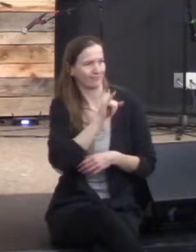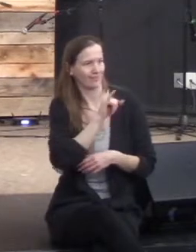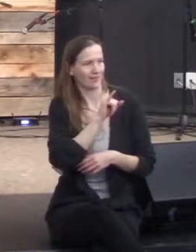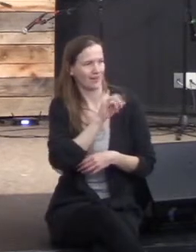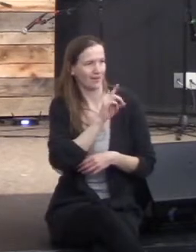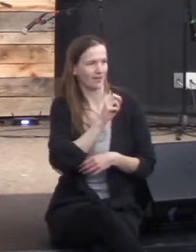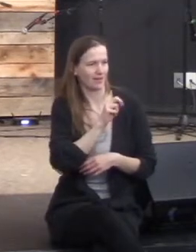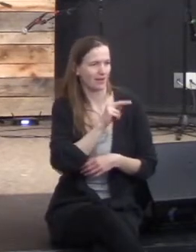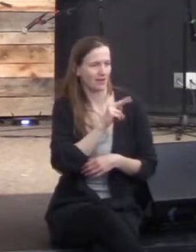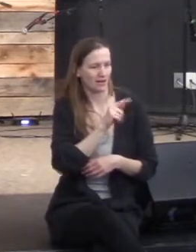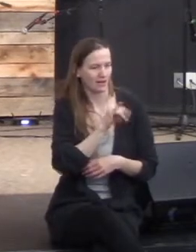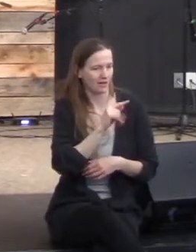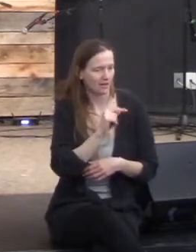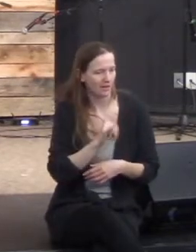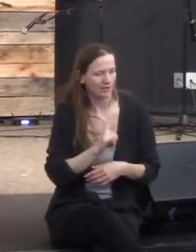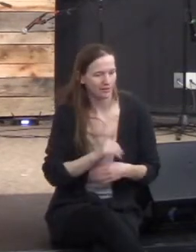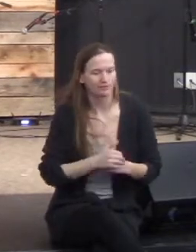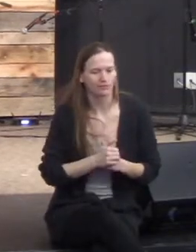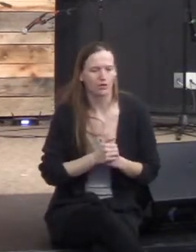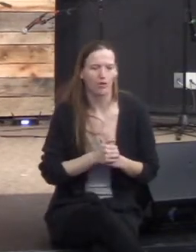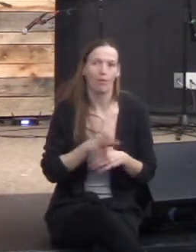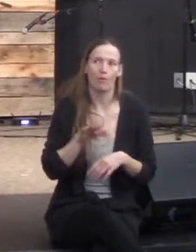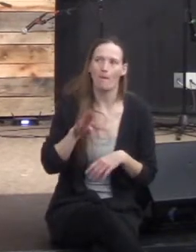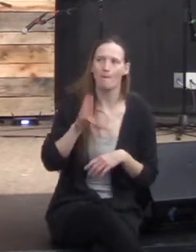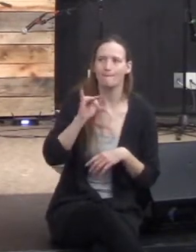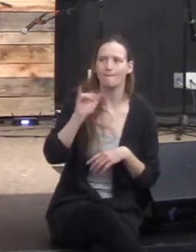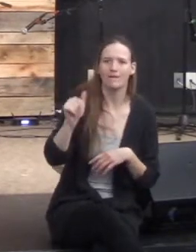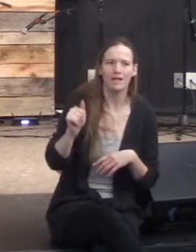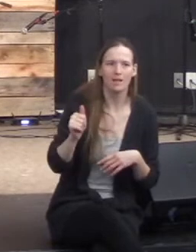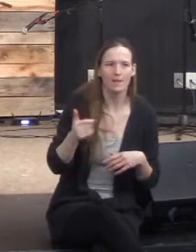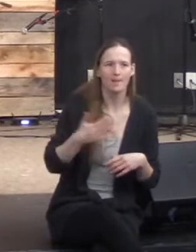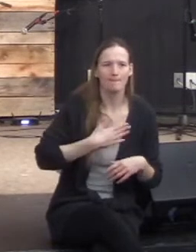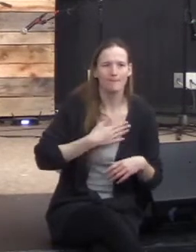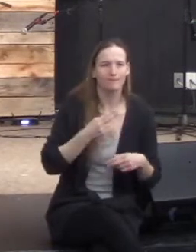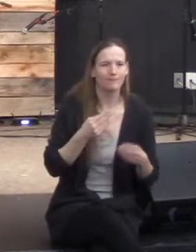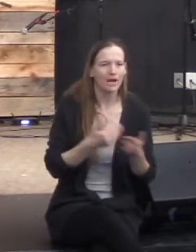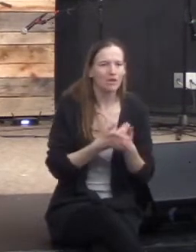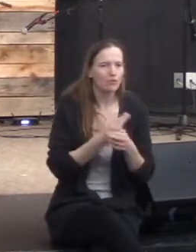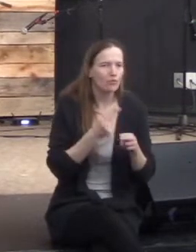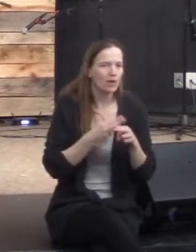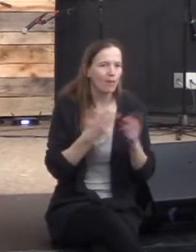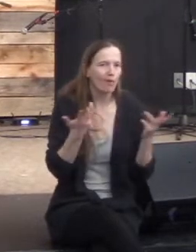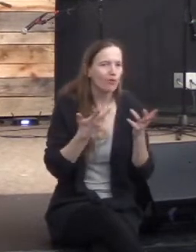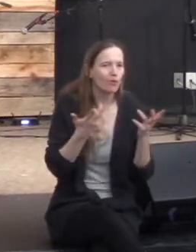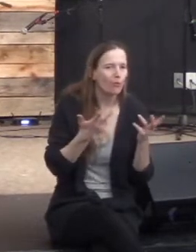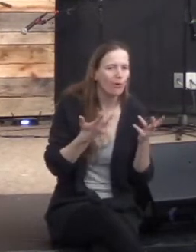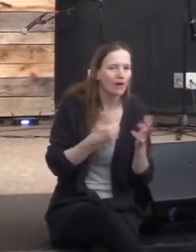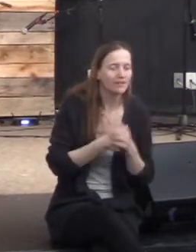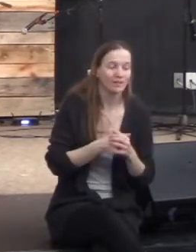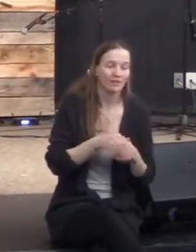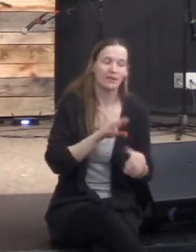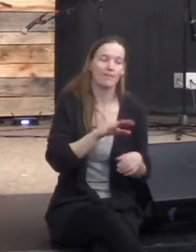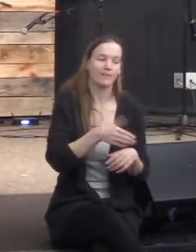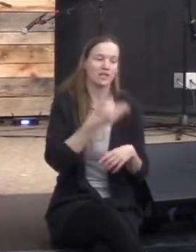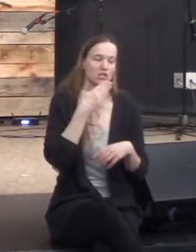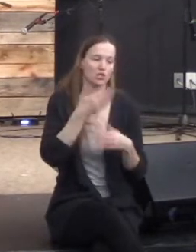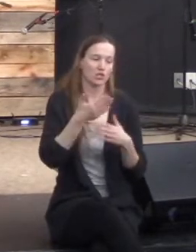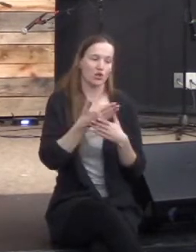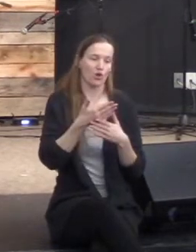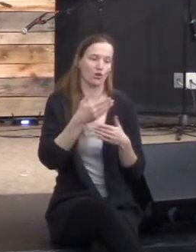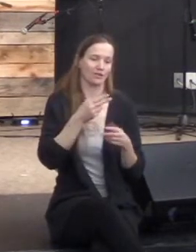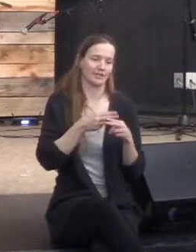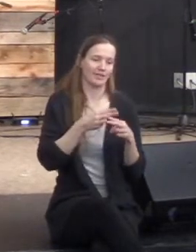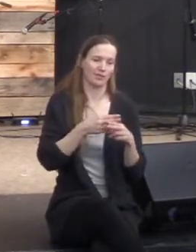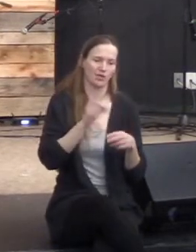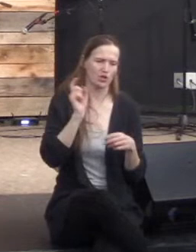new name? What's my new title? Oh, it's a good one. Let me tell you, you don't have to wait for Revelation to get that little